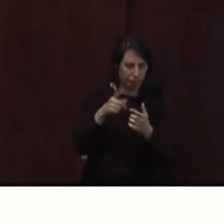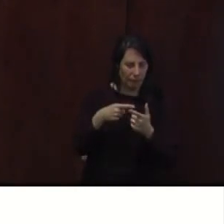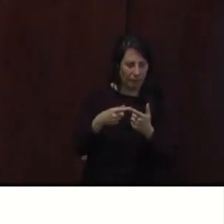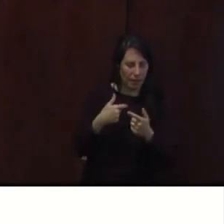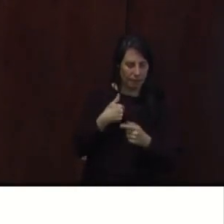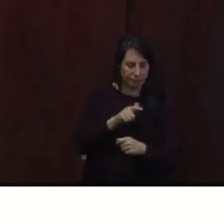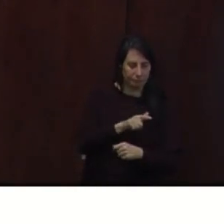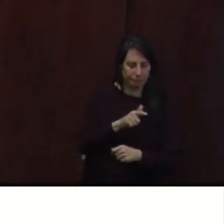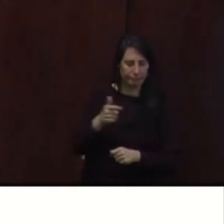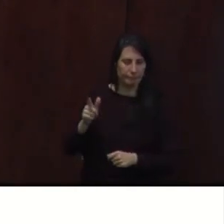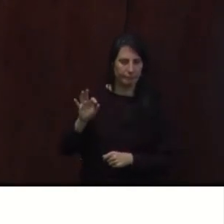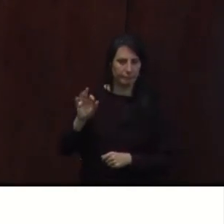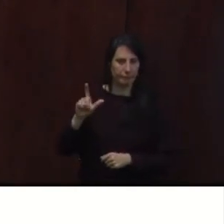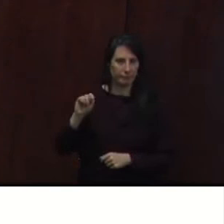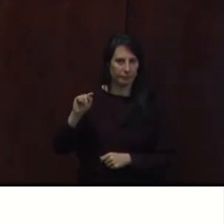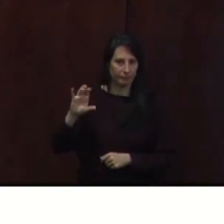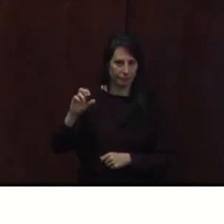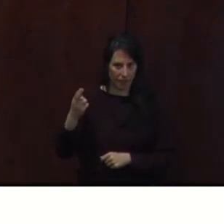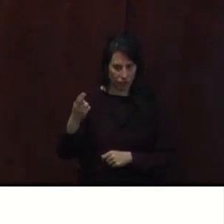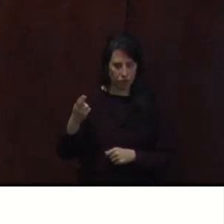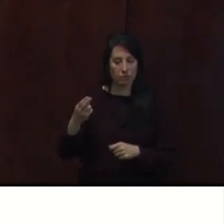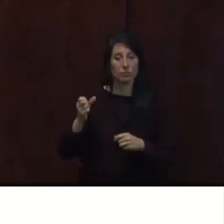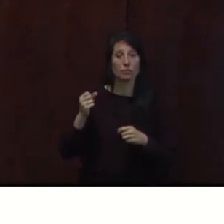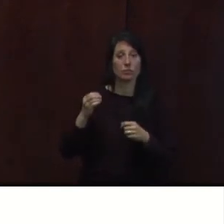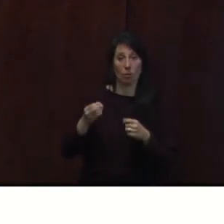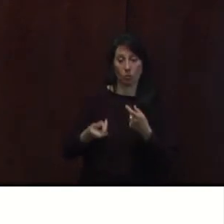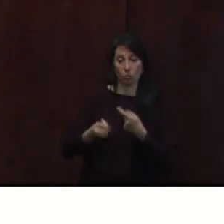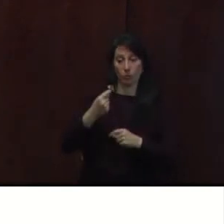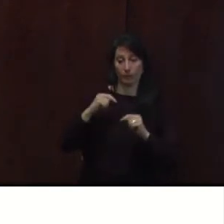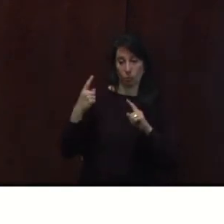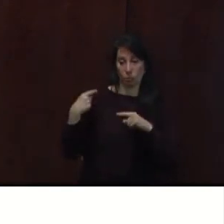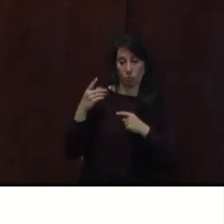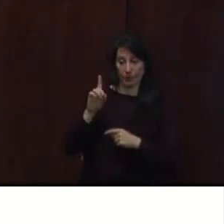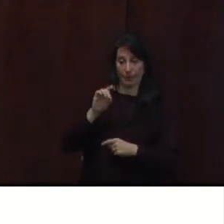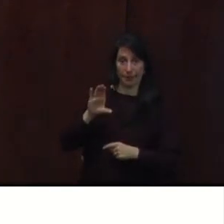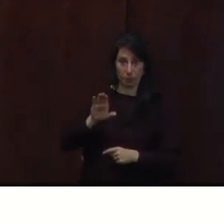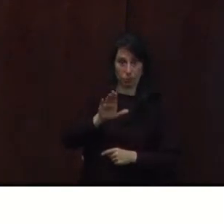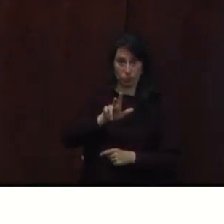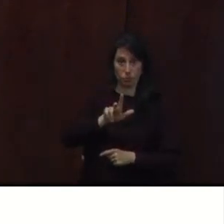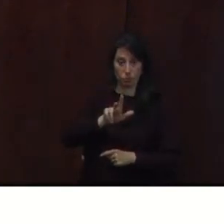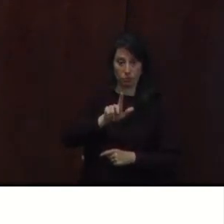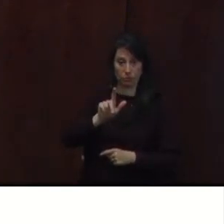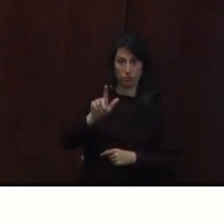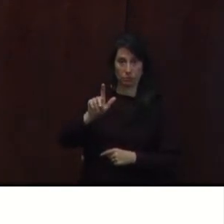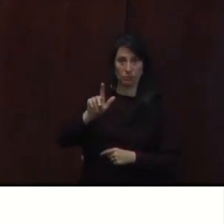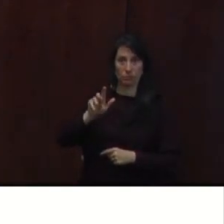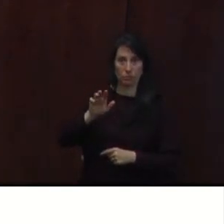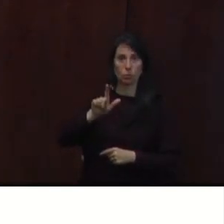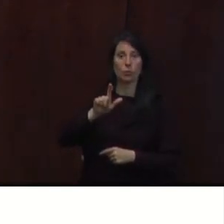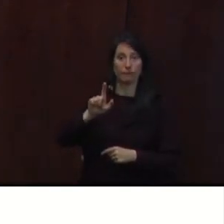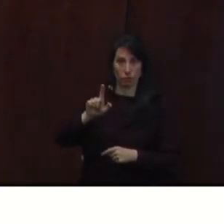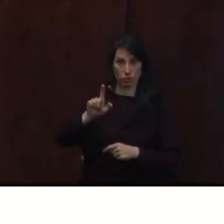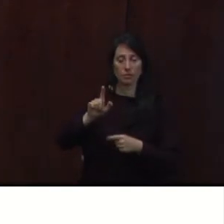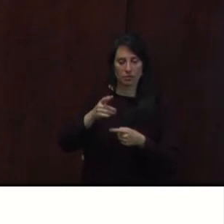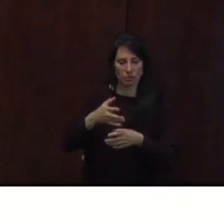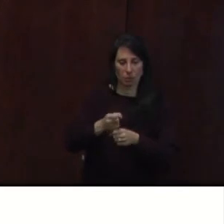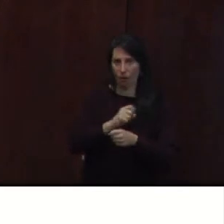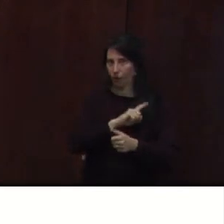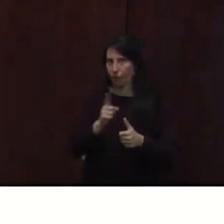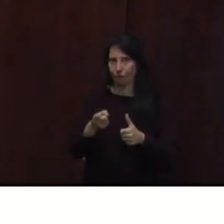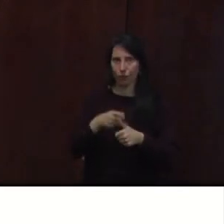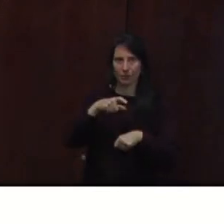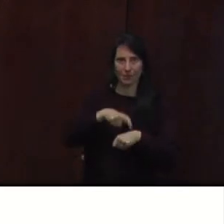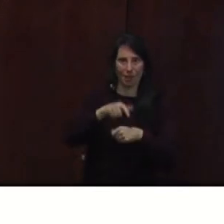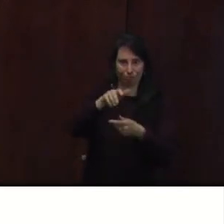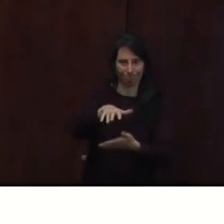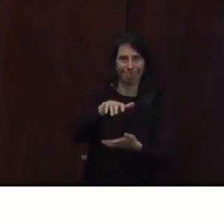the other slide, we received our first shipment on December 21st. In less than 24 hours of that shipment, we began vaccinating what used